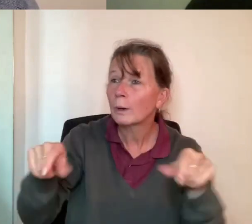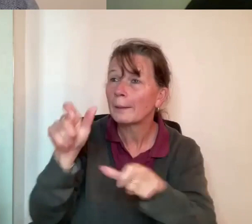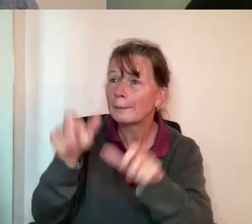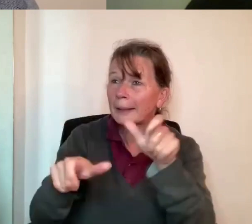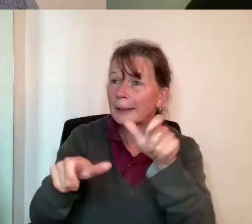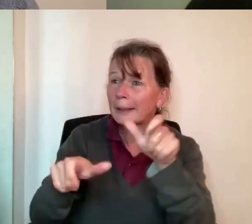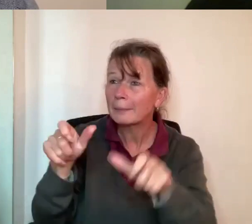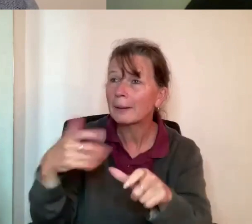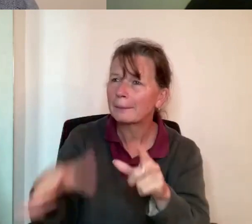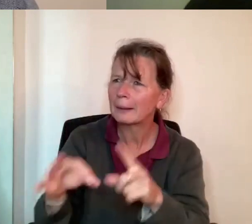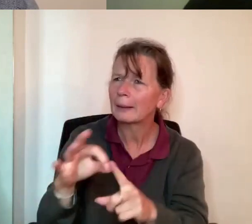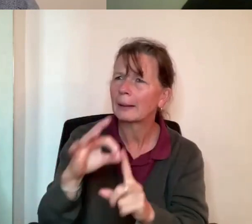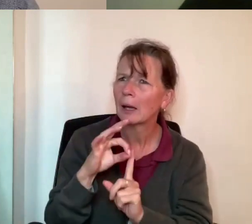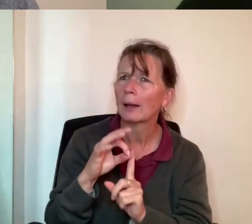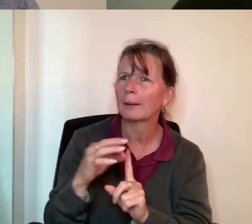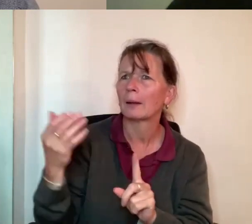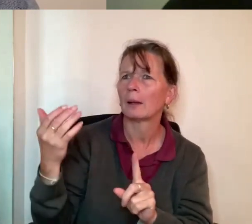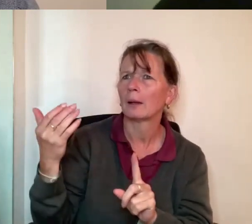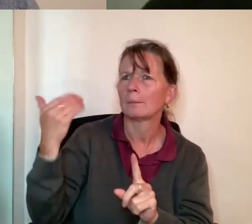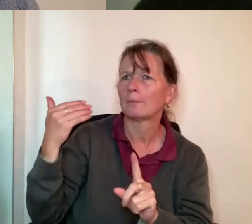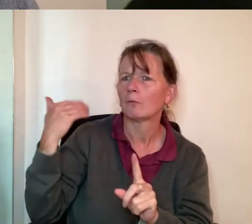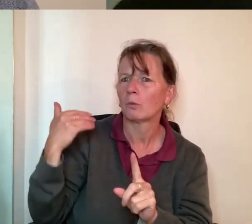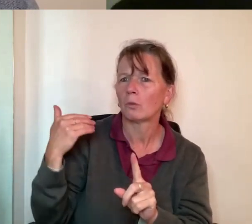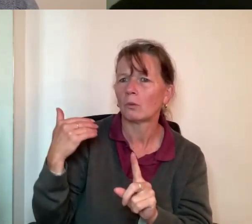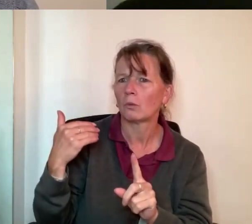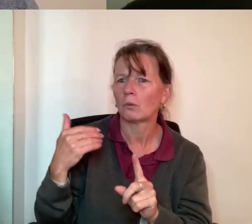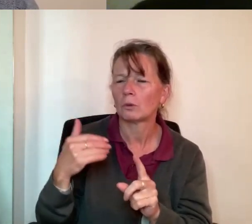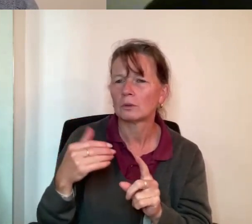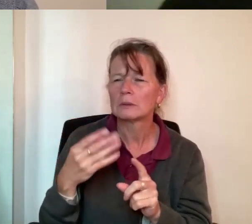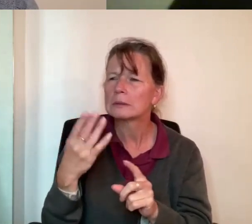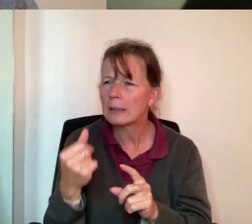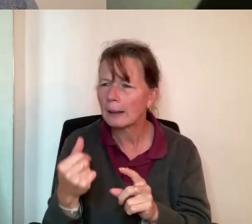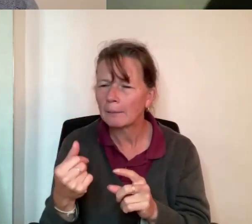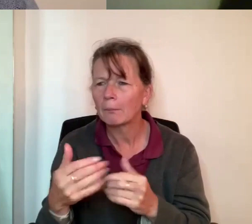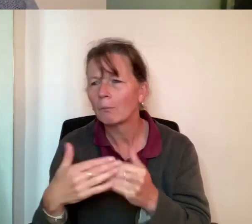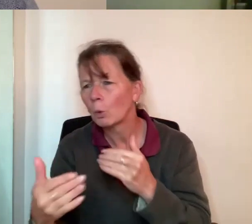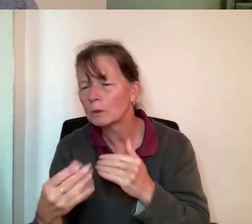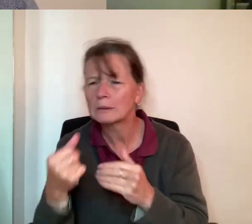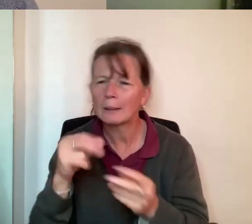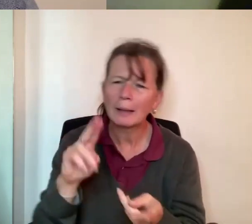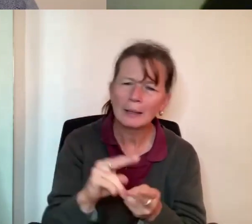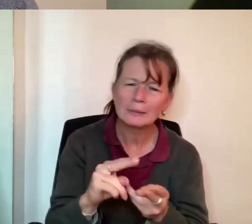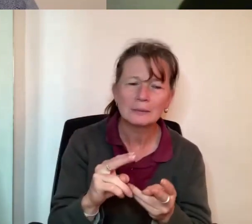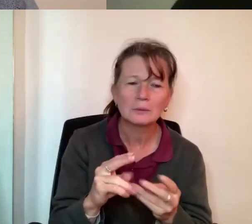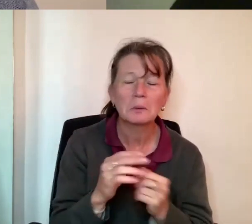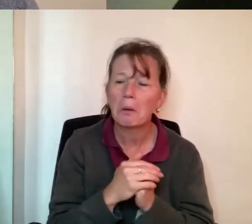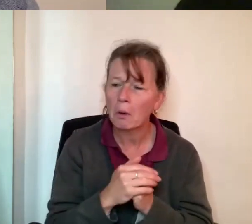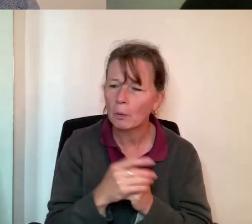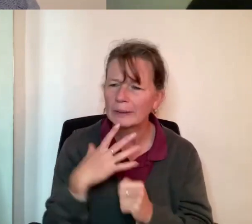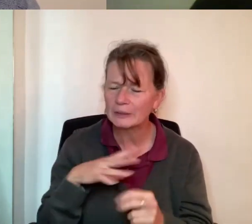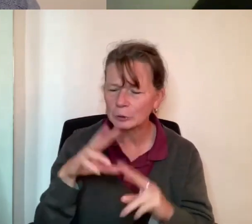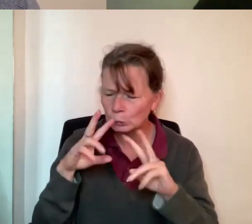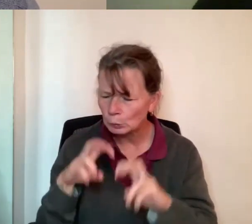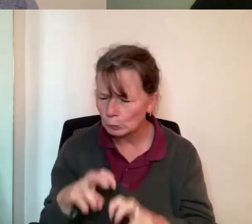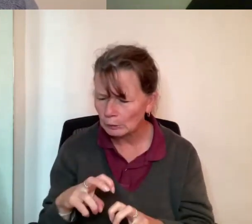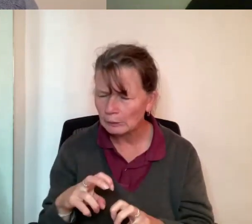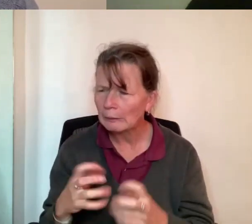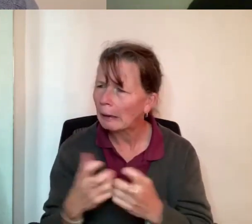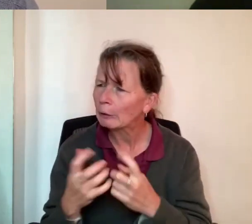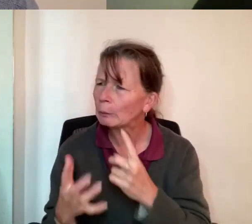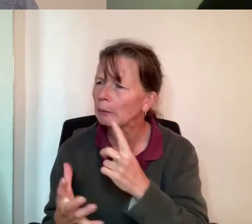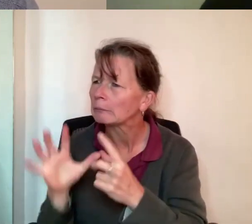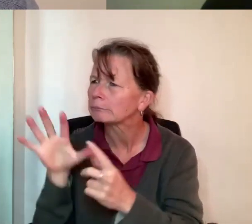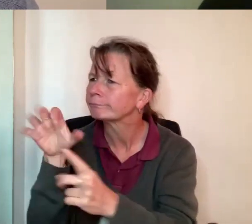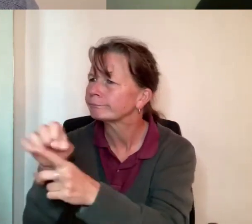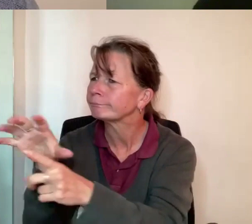applied for open call, and on other measures not so much. So that's something for us to really look at and unpick and see where we're not reaching people.